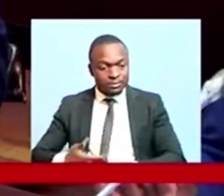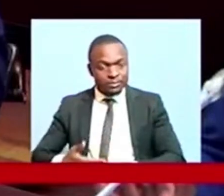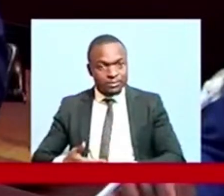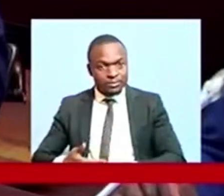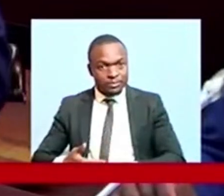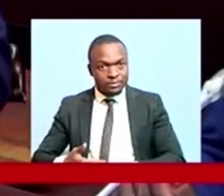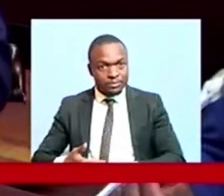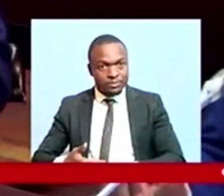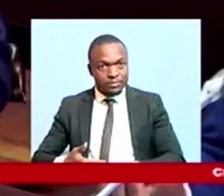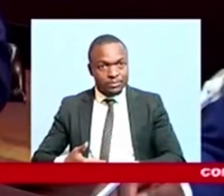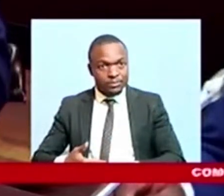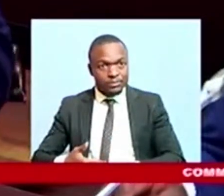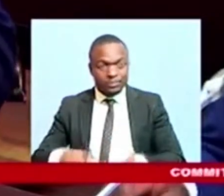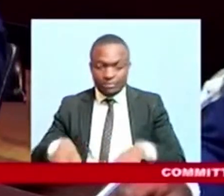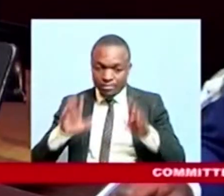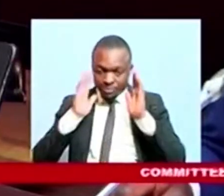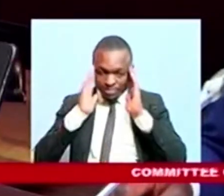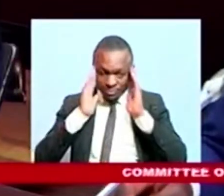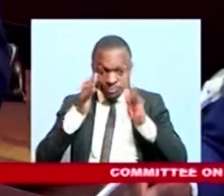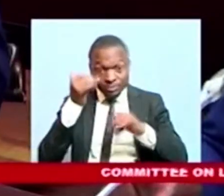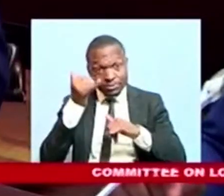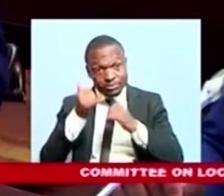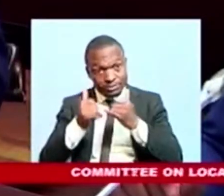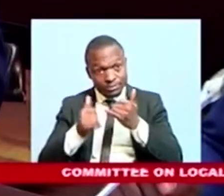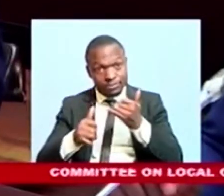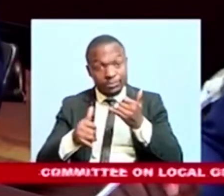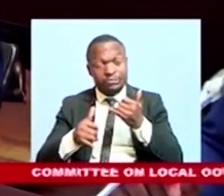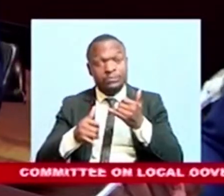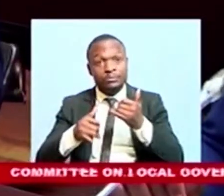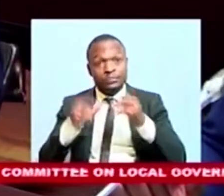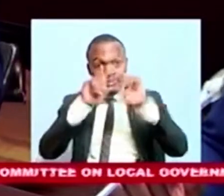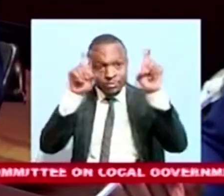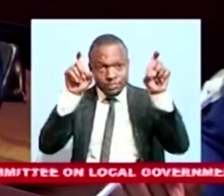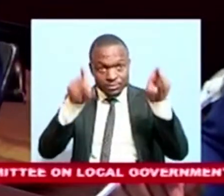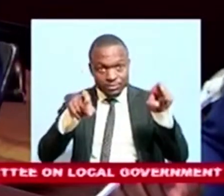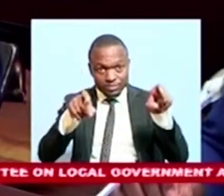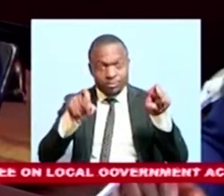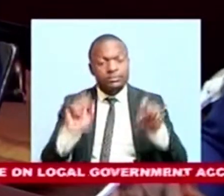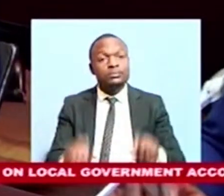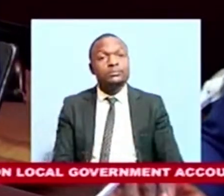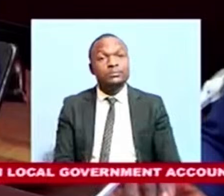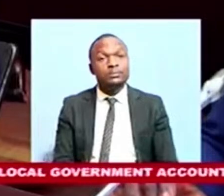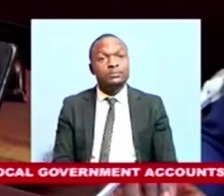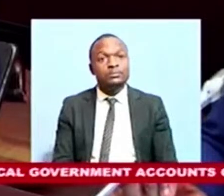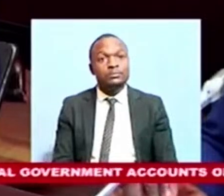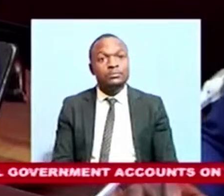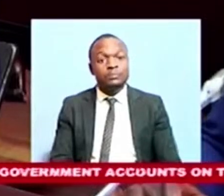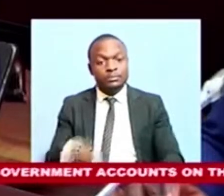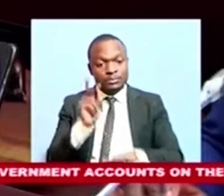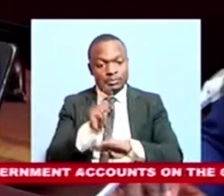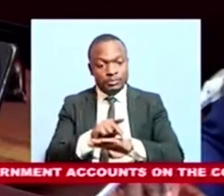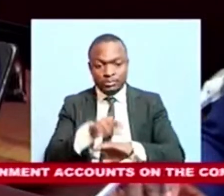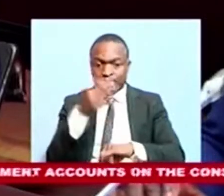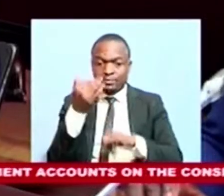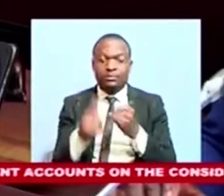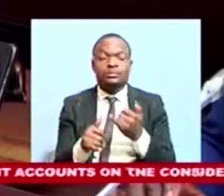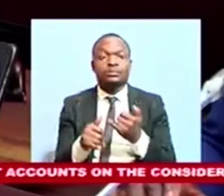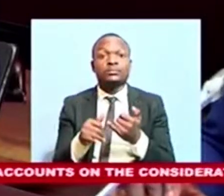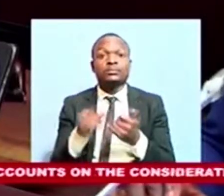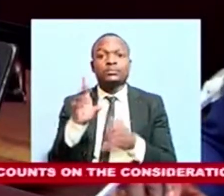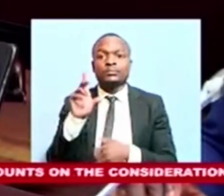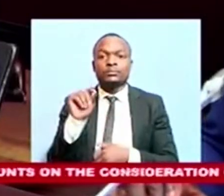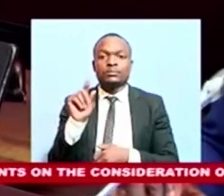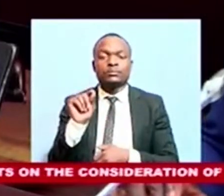it's an error or it's an intentional one. The last certificate, it was the project was completed on the 20th